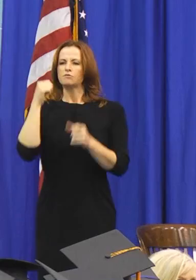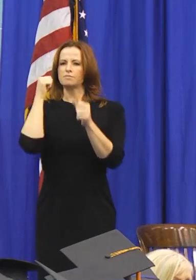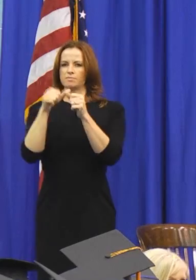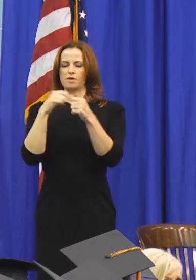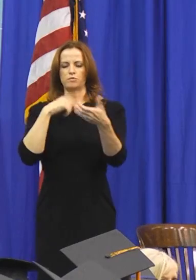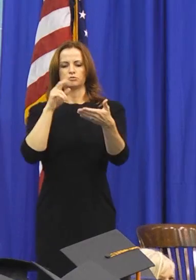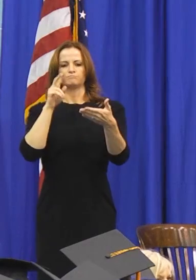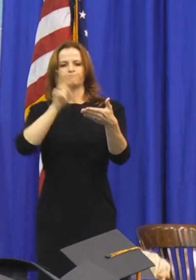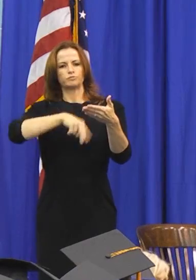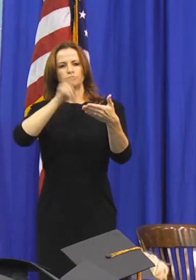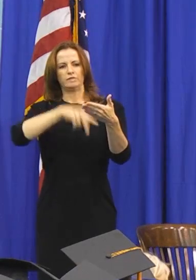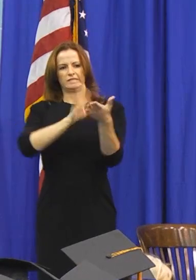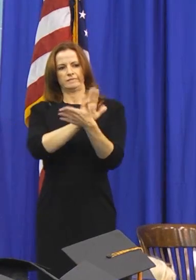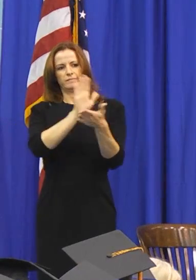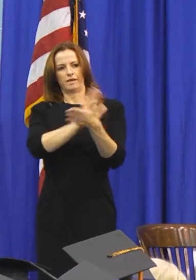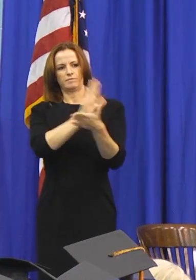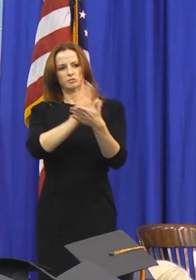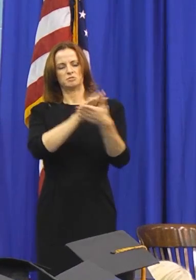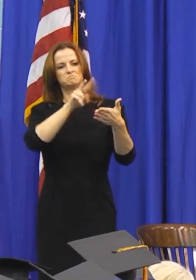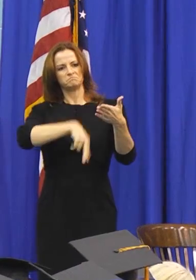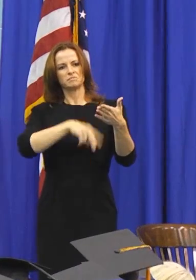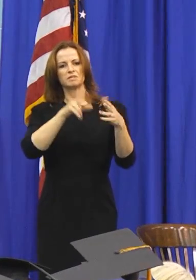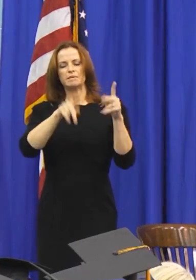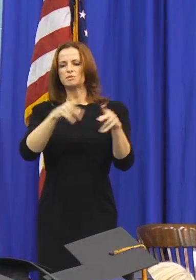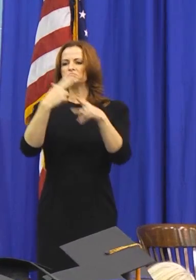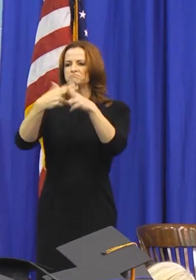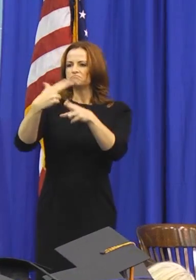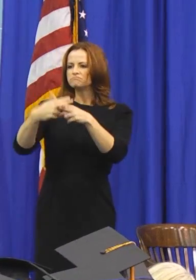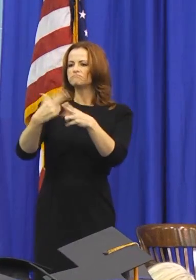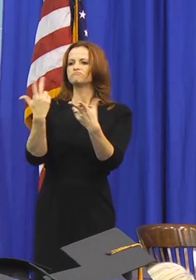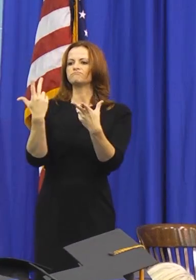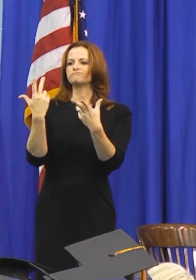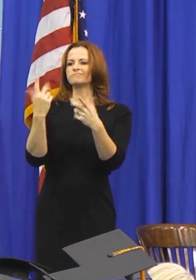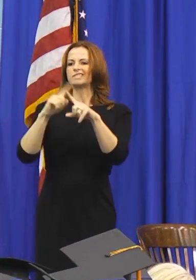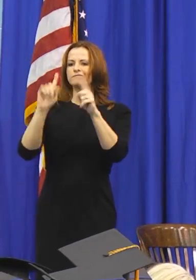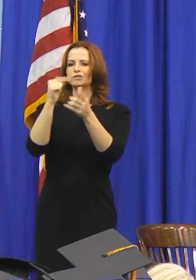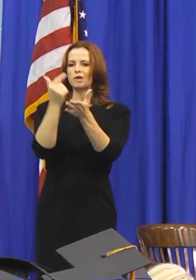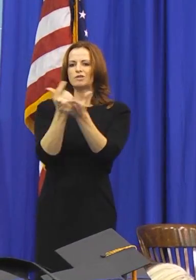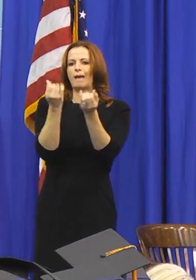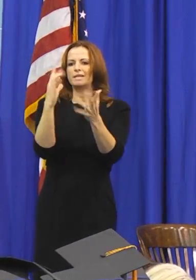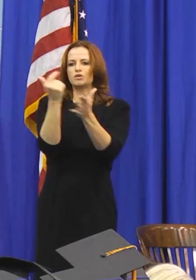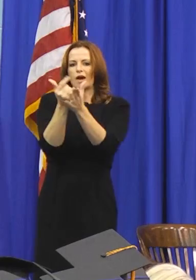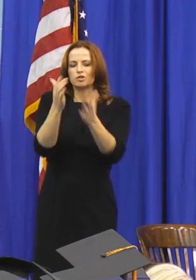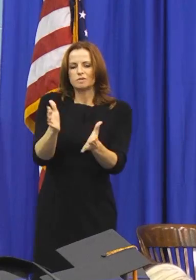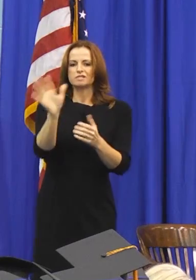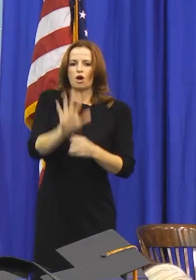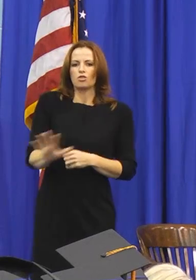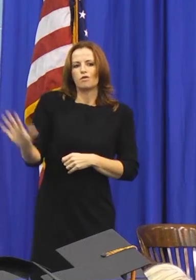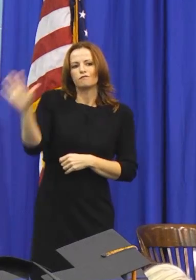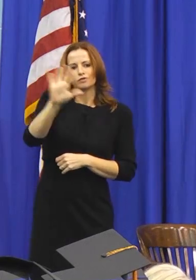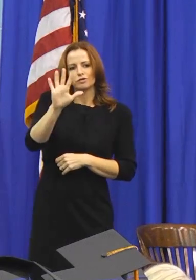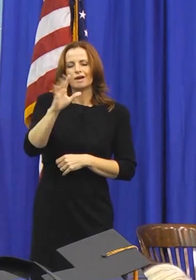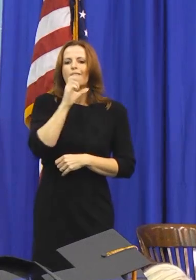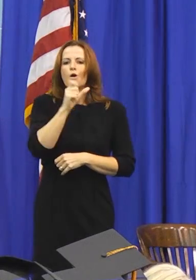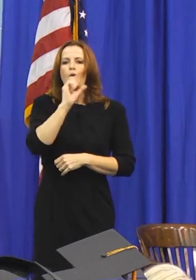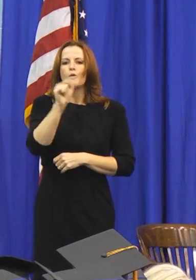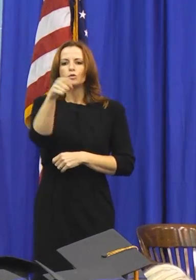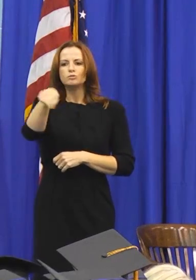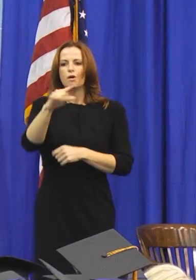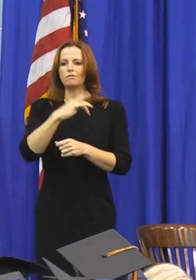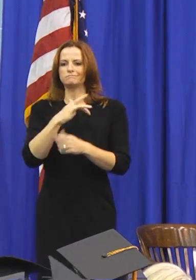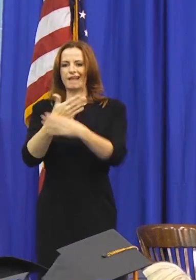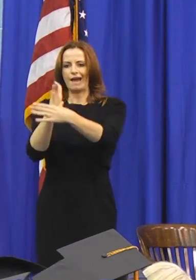country. And I realized looking at the national census that the ages from 20 to